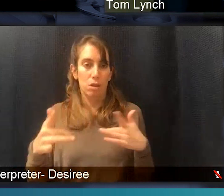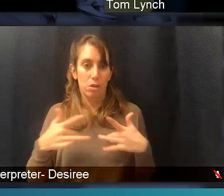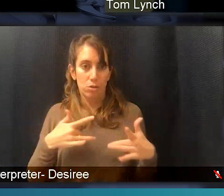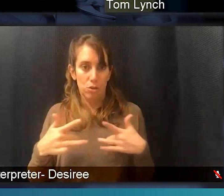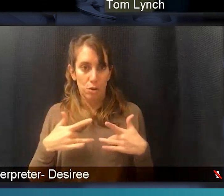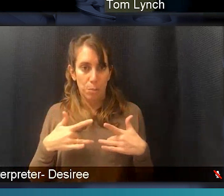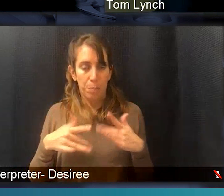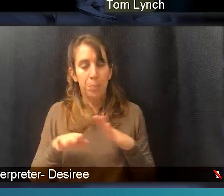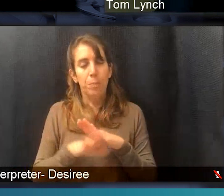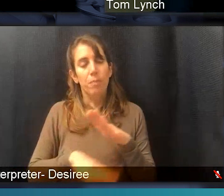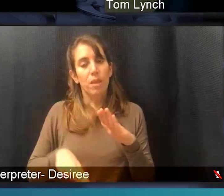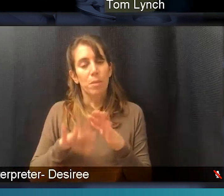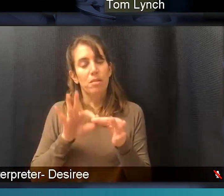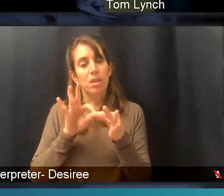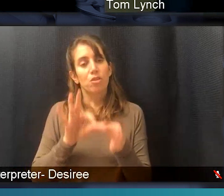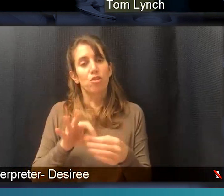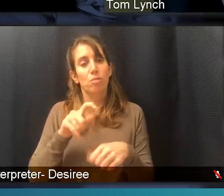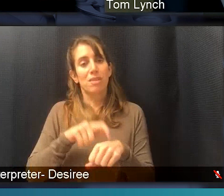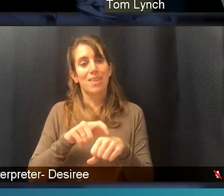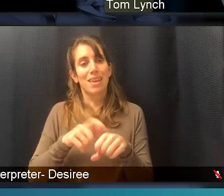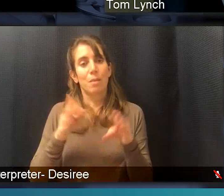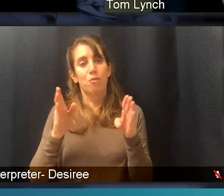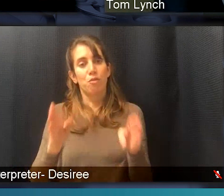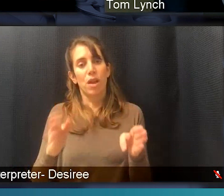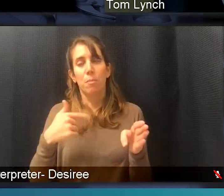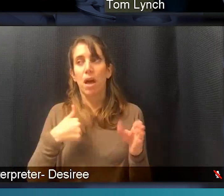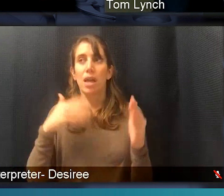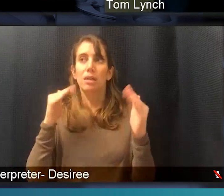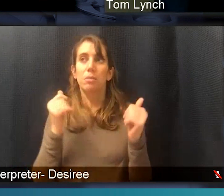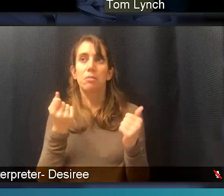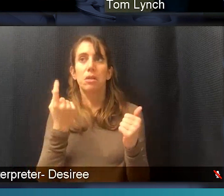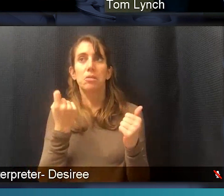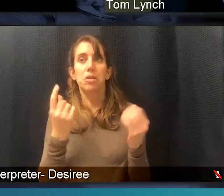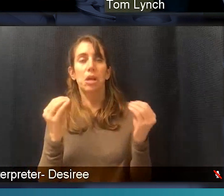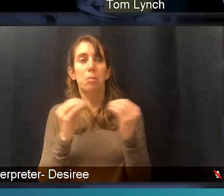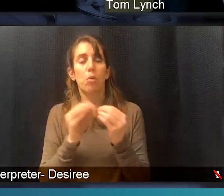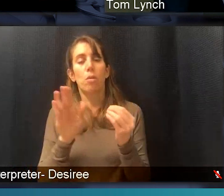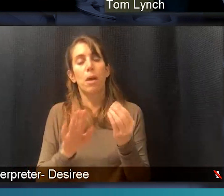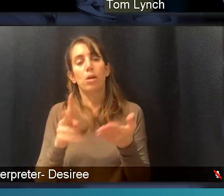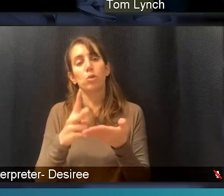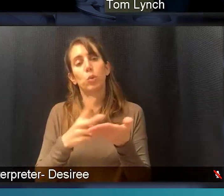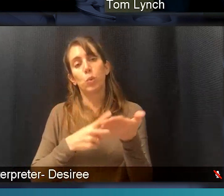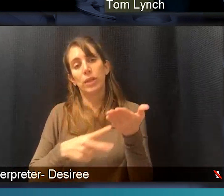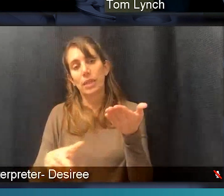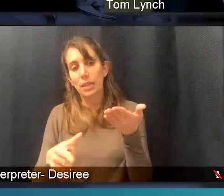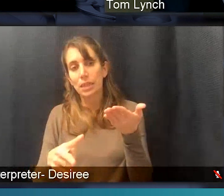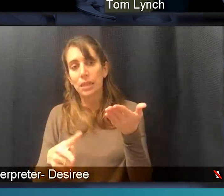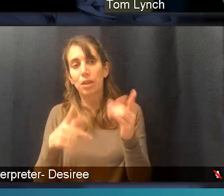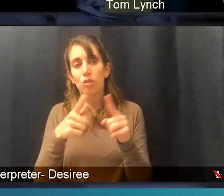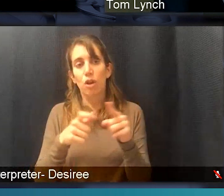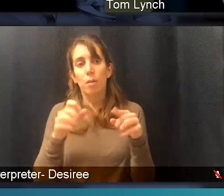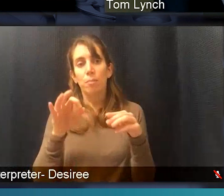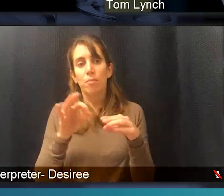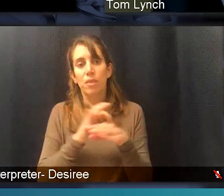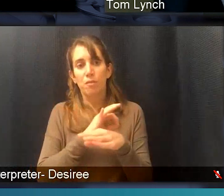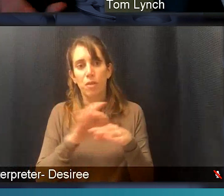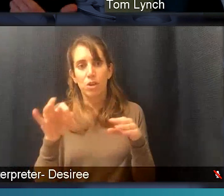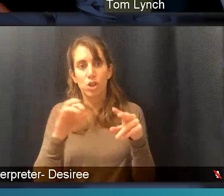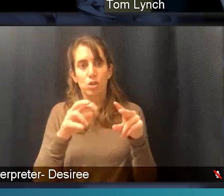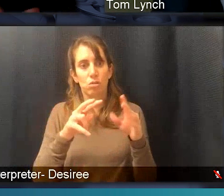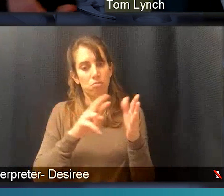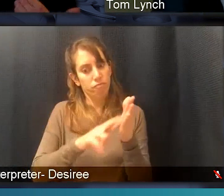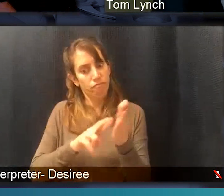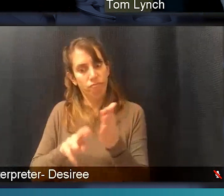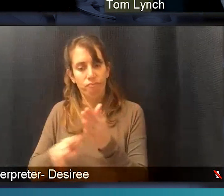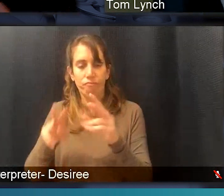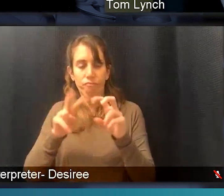Basically, in terms of time frame, I'd expect to understand a lot more in about 2 weeks once we have these functional assays in, and we'll have 2 weeks